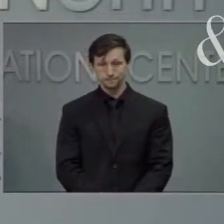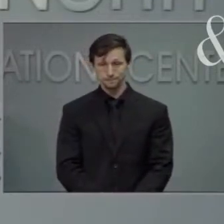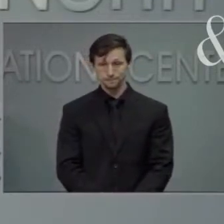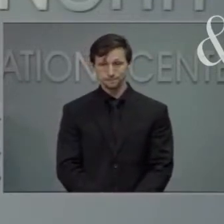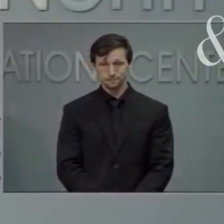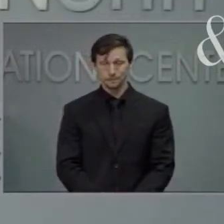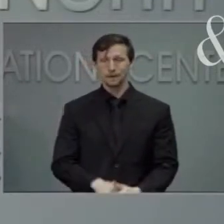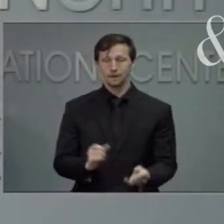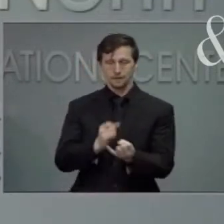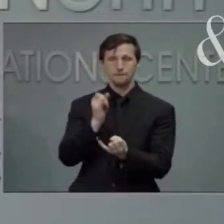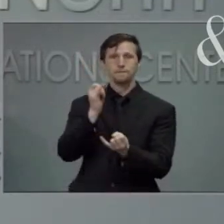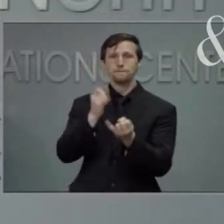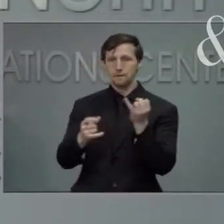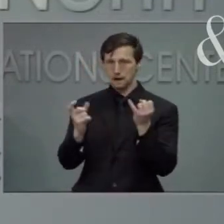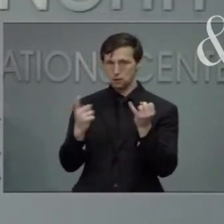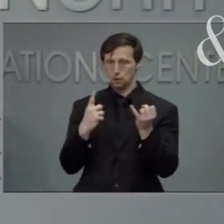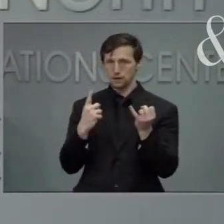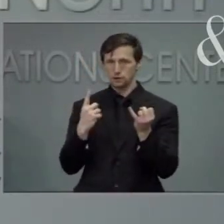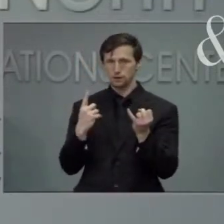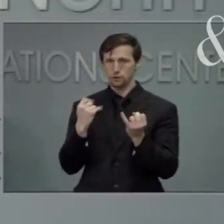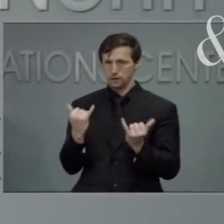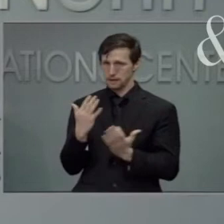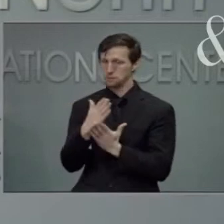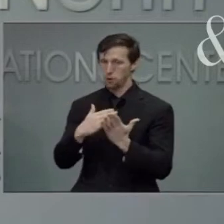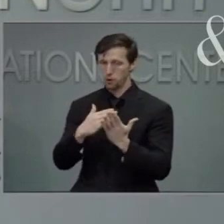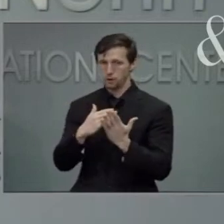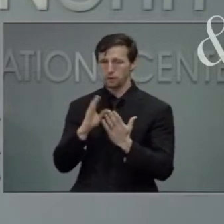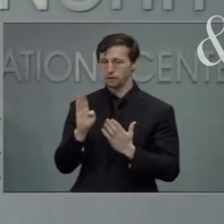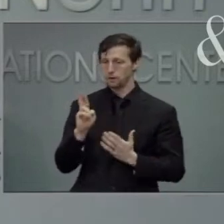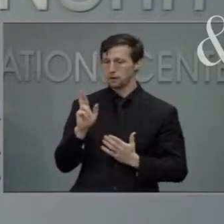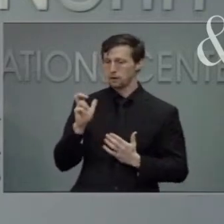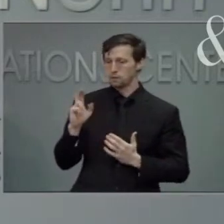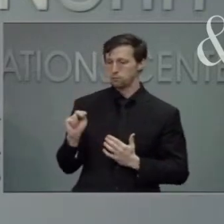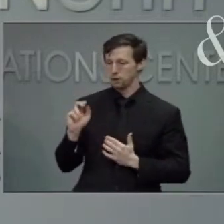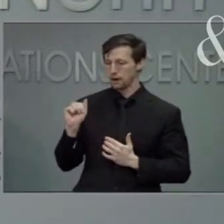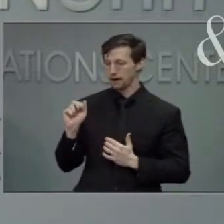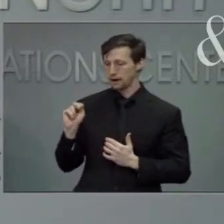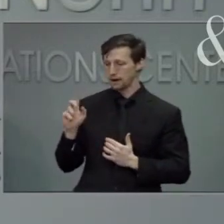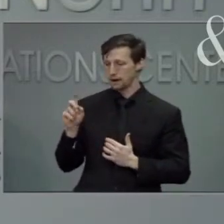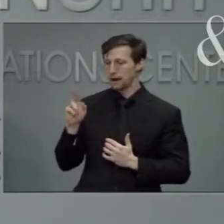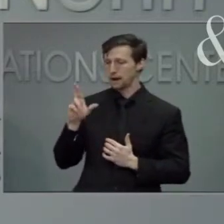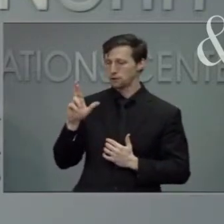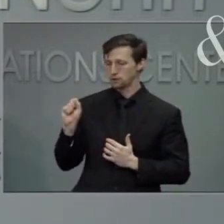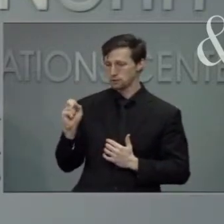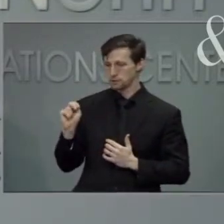Our final question for this portion of the Q&A will be from Brian Anderson with the Associated Press.